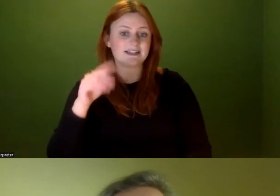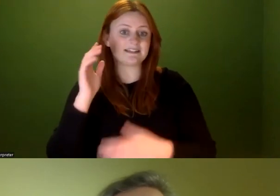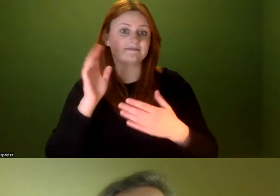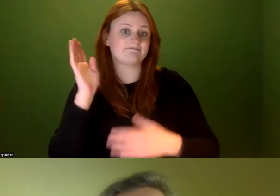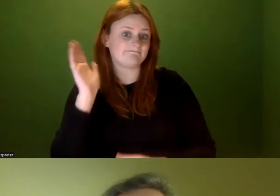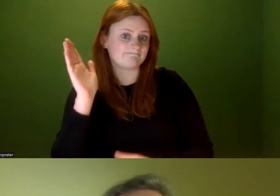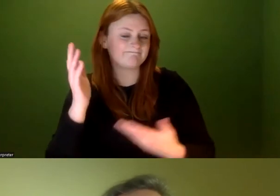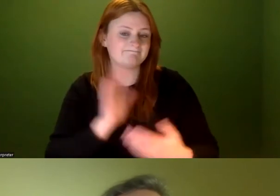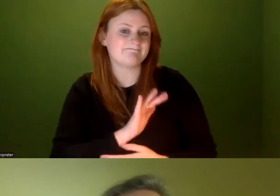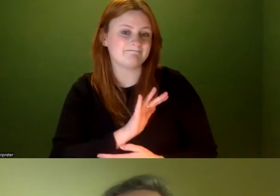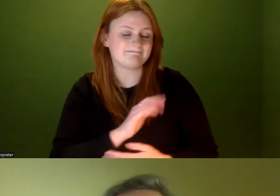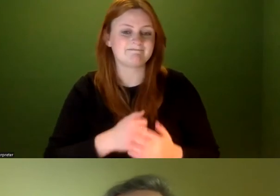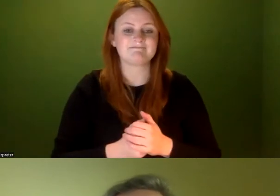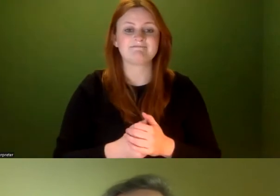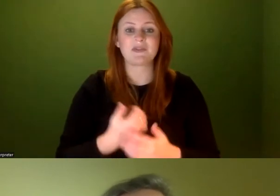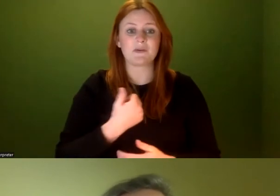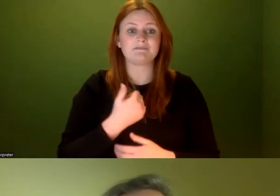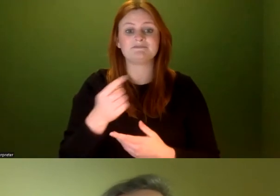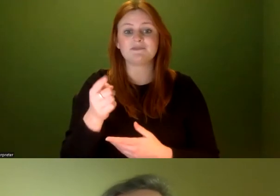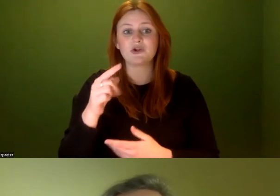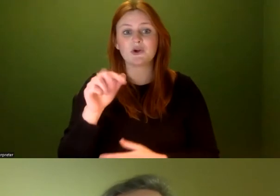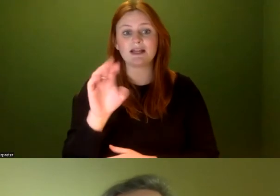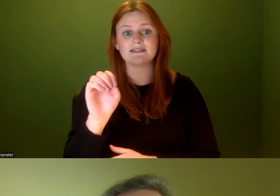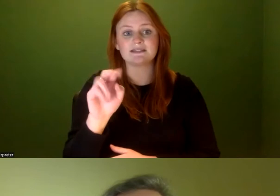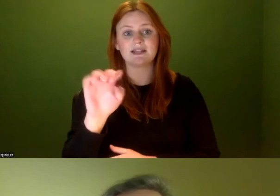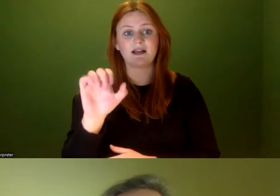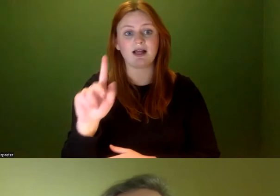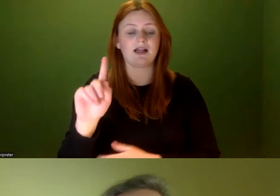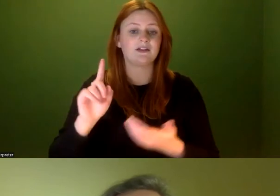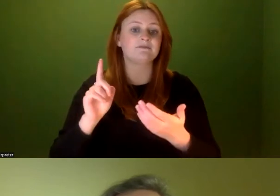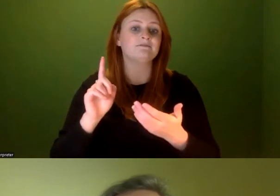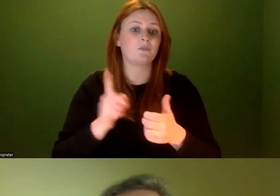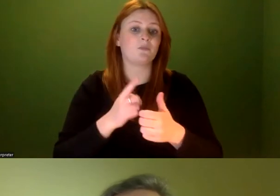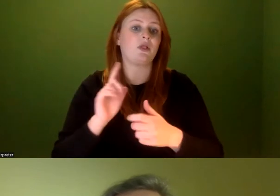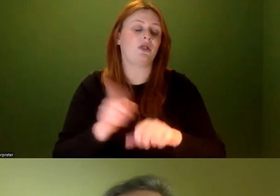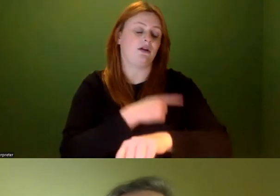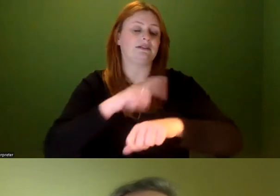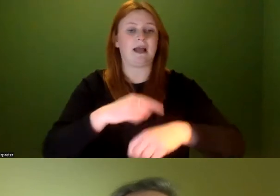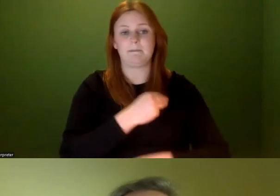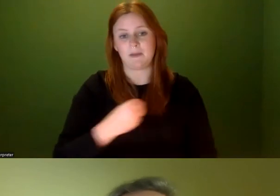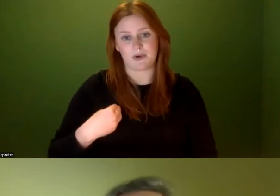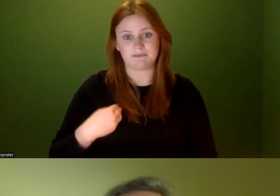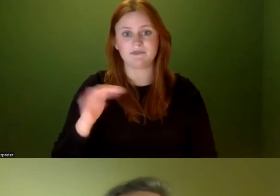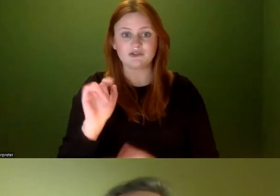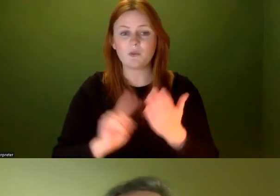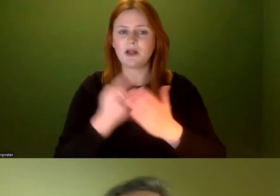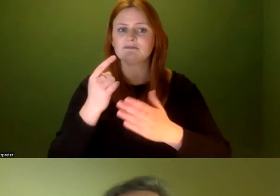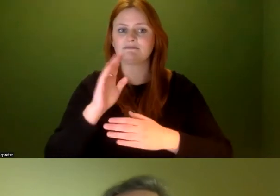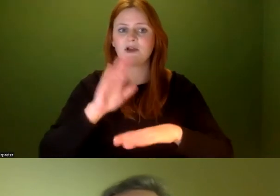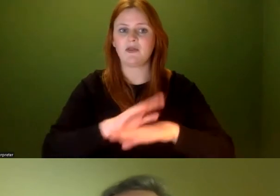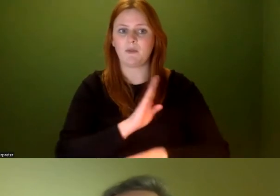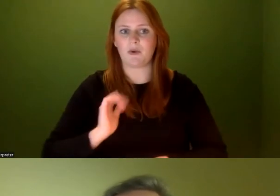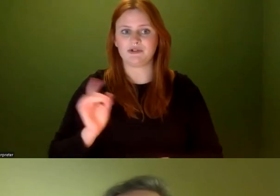a longtime member and one-time board member of the Manitoba Craft Council. For us, tonight's talk is part of Year